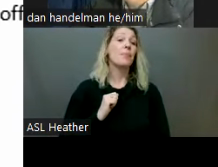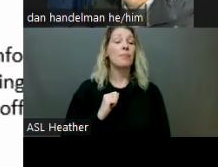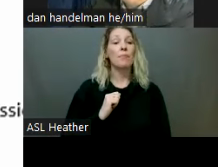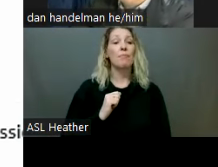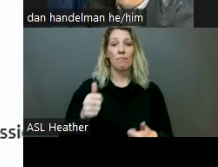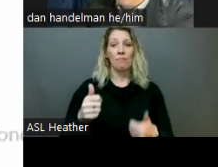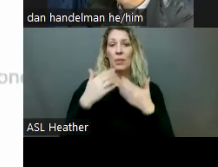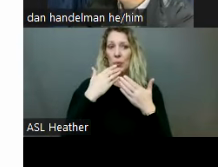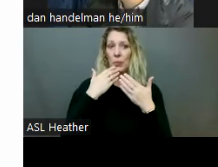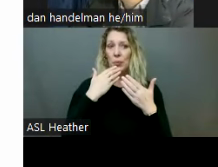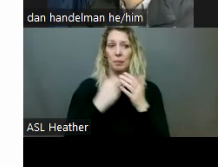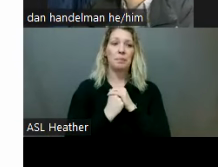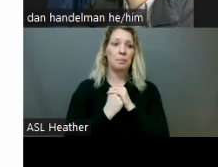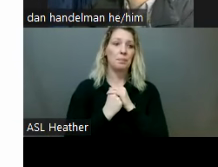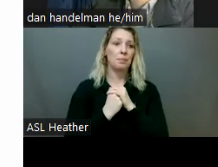Thank you.